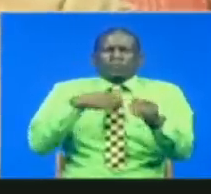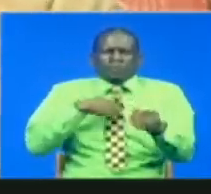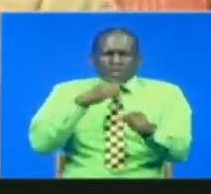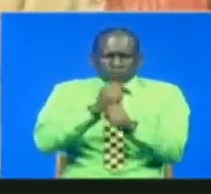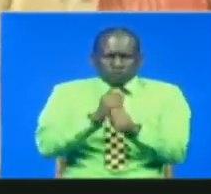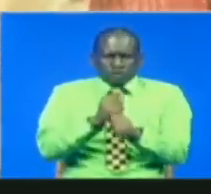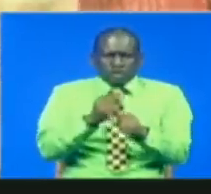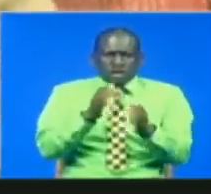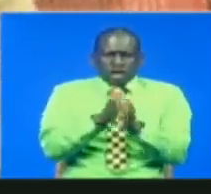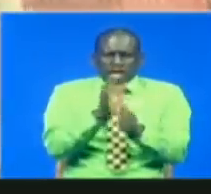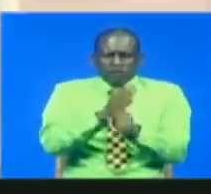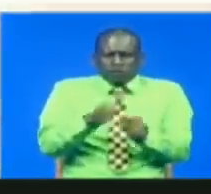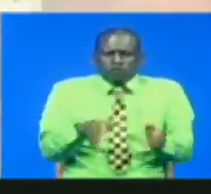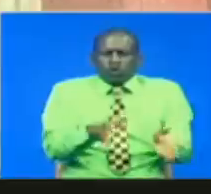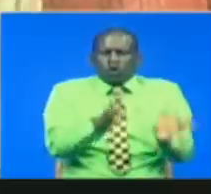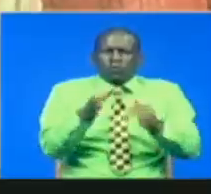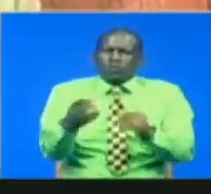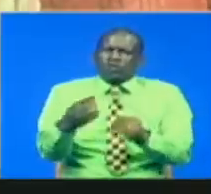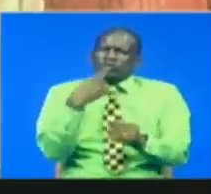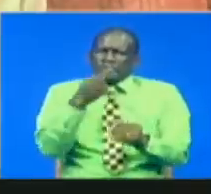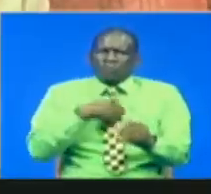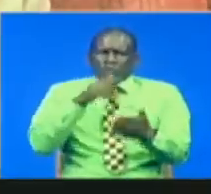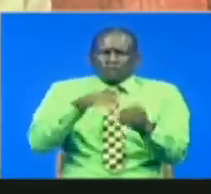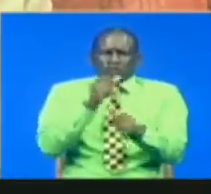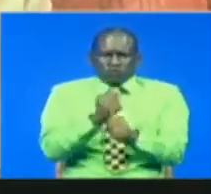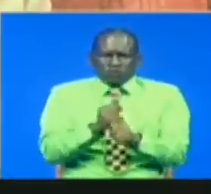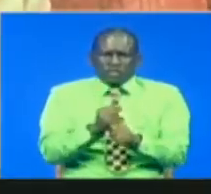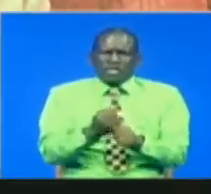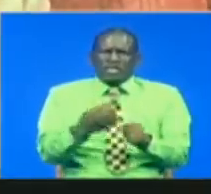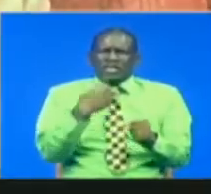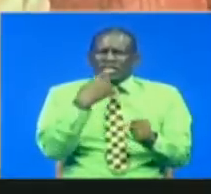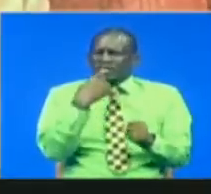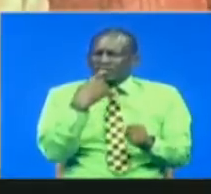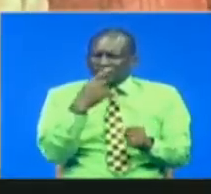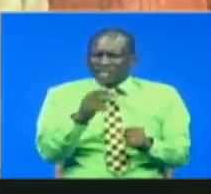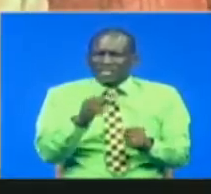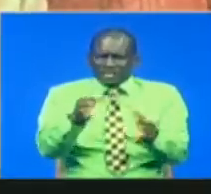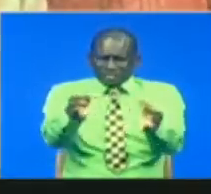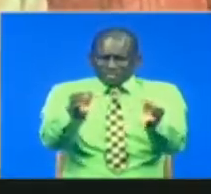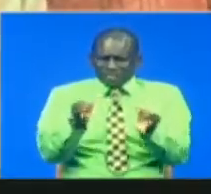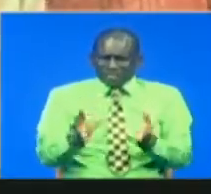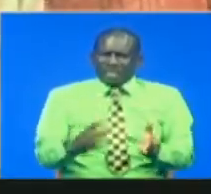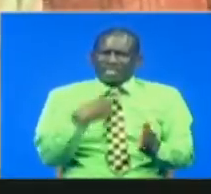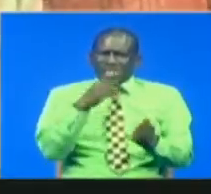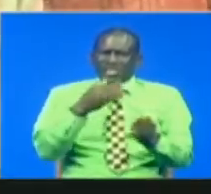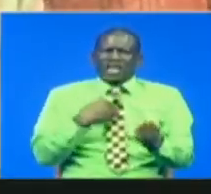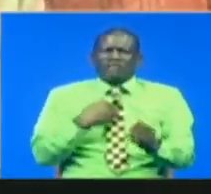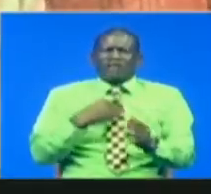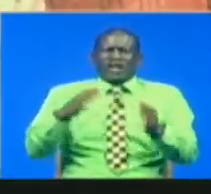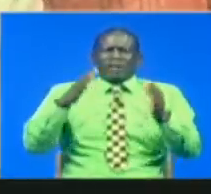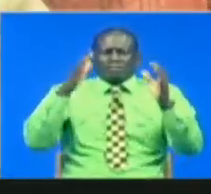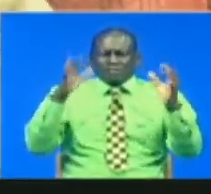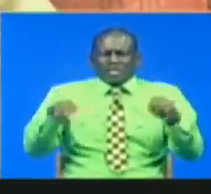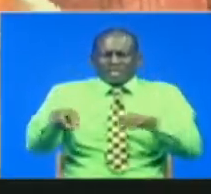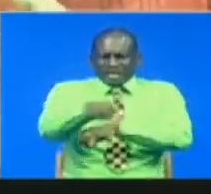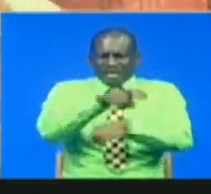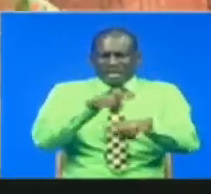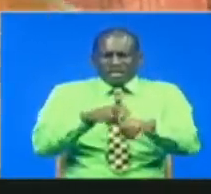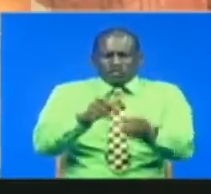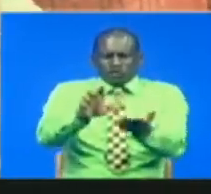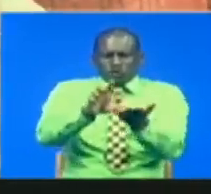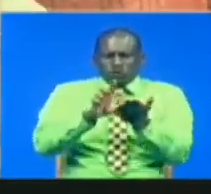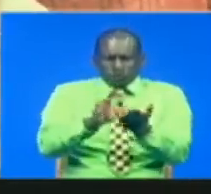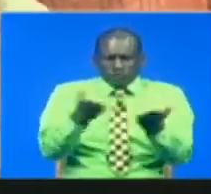took the opportunity also to tell me what he's doing. He's setting up a very huge national credit guarantee facility, which is going